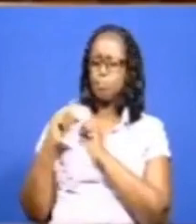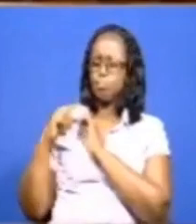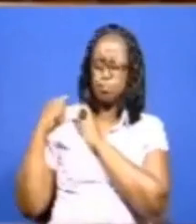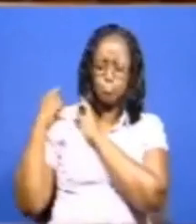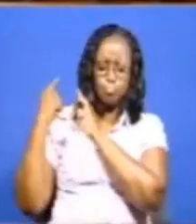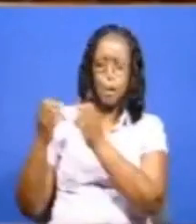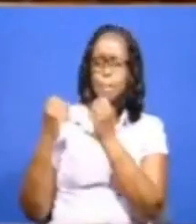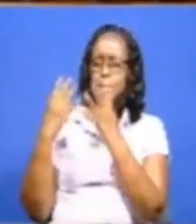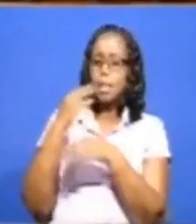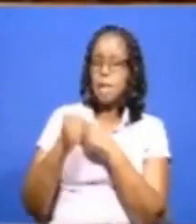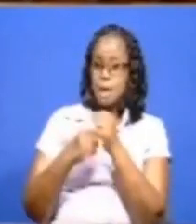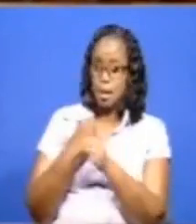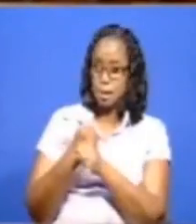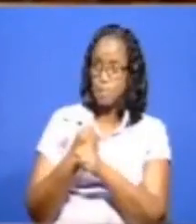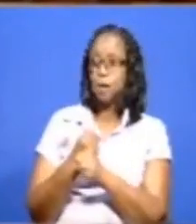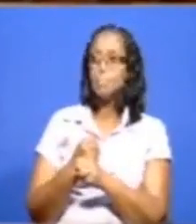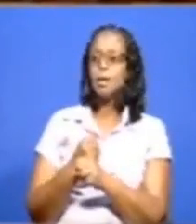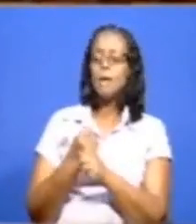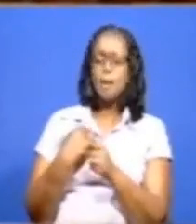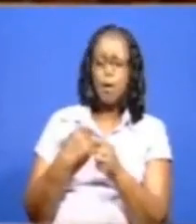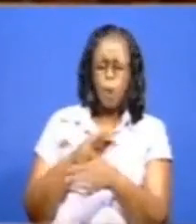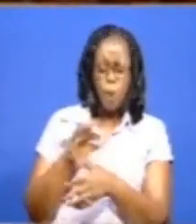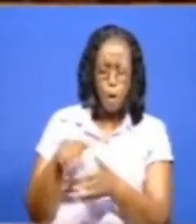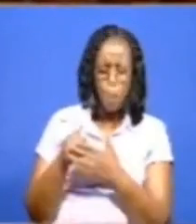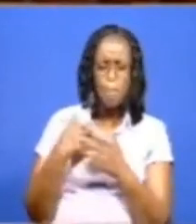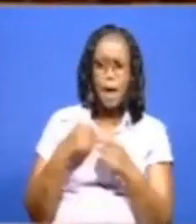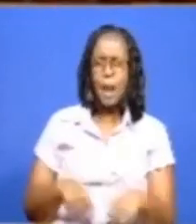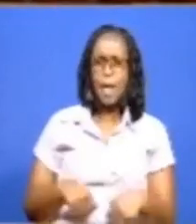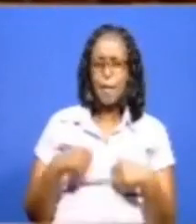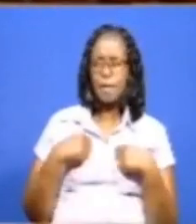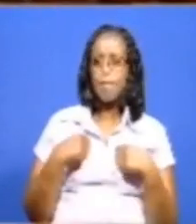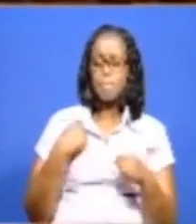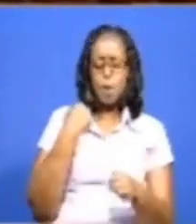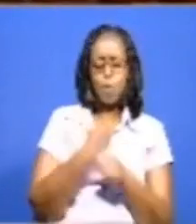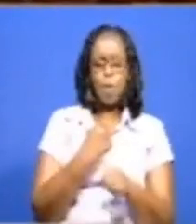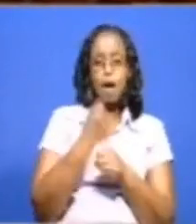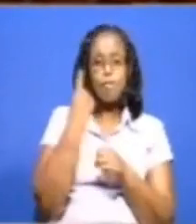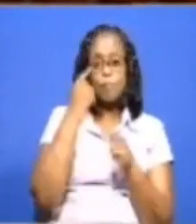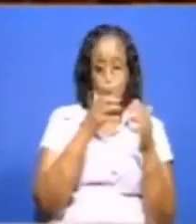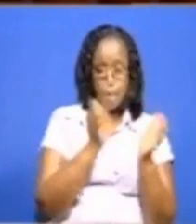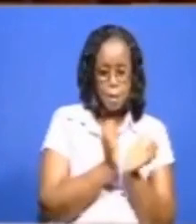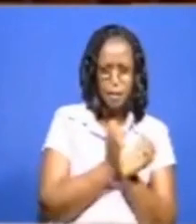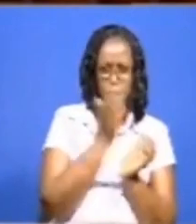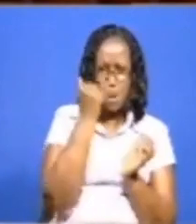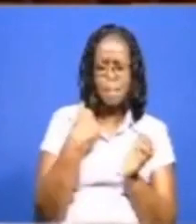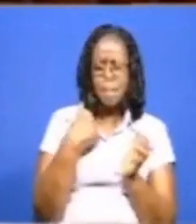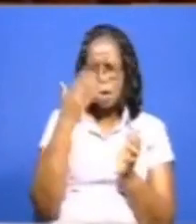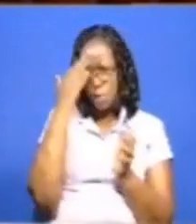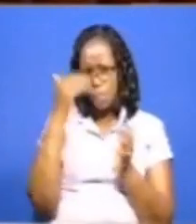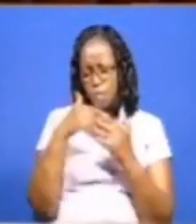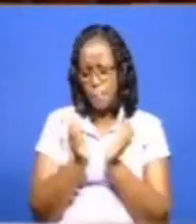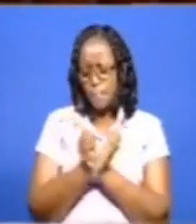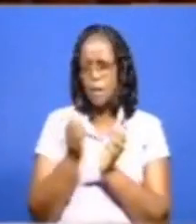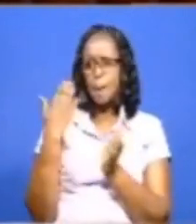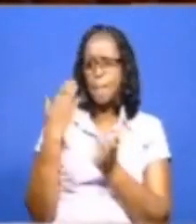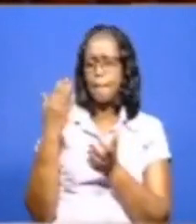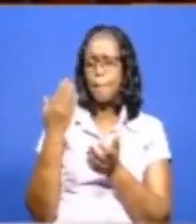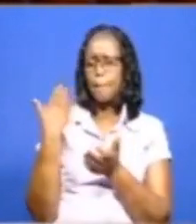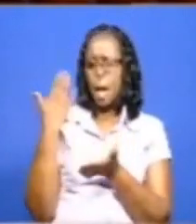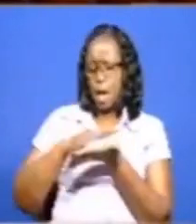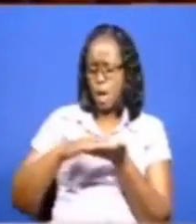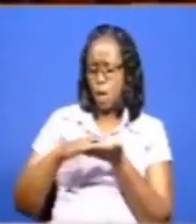families. All my life, I have worked for families because I know the family is the background of the